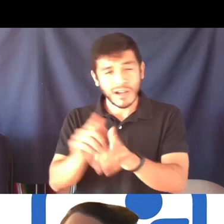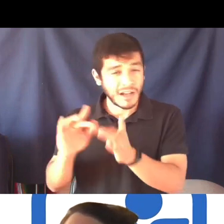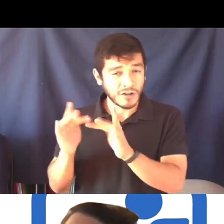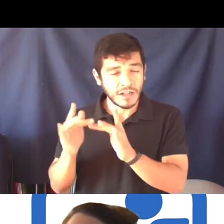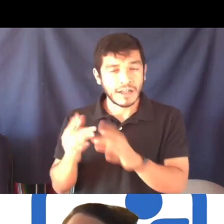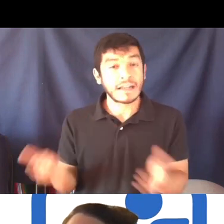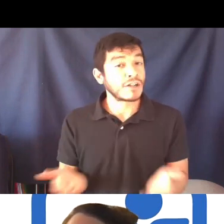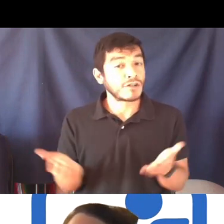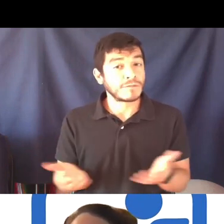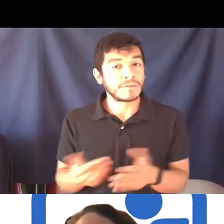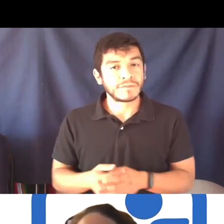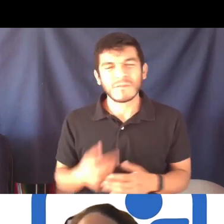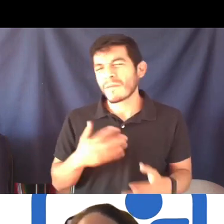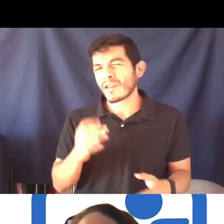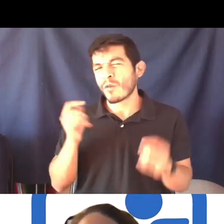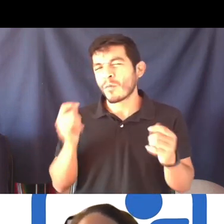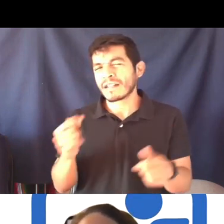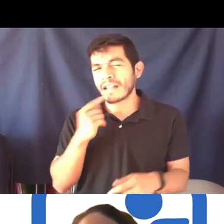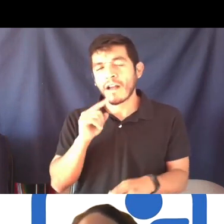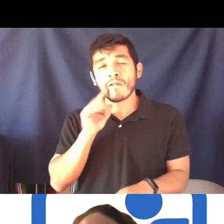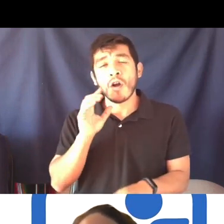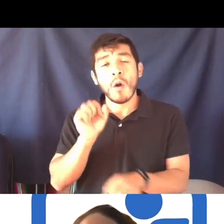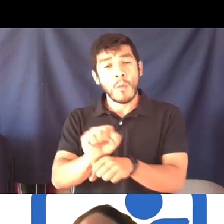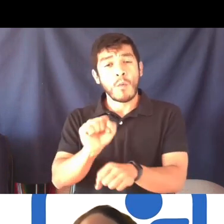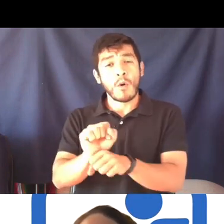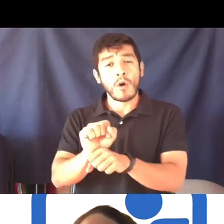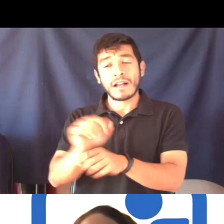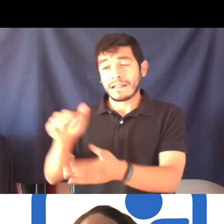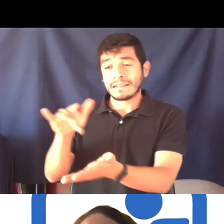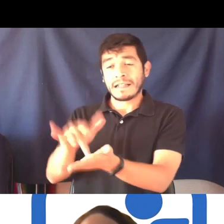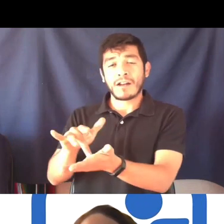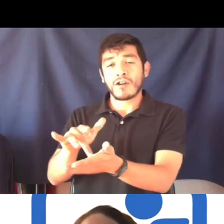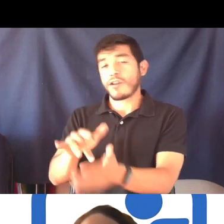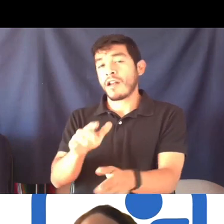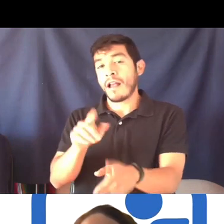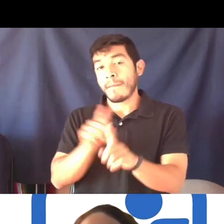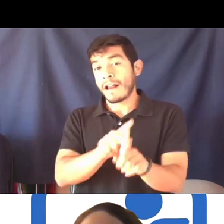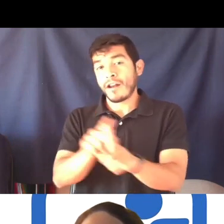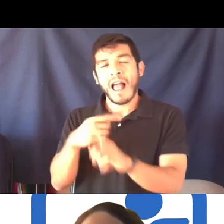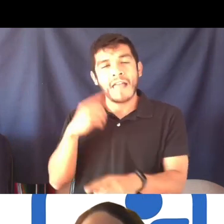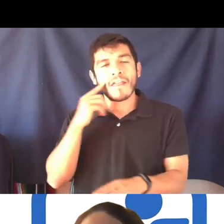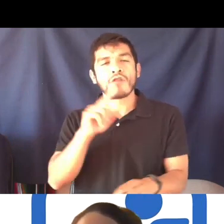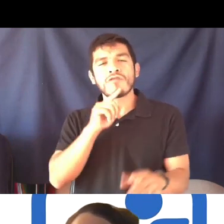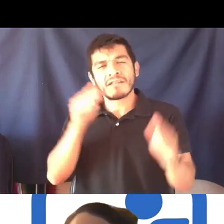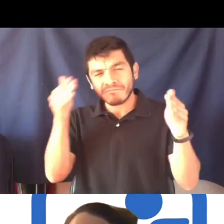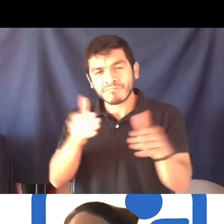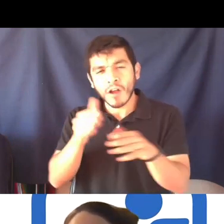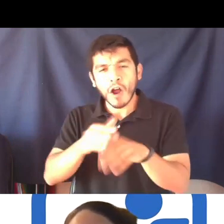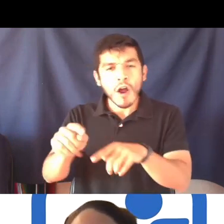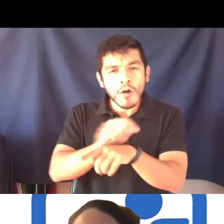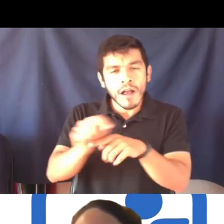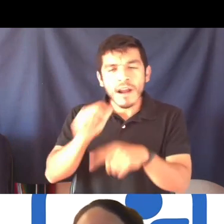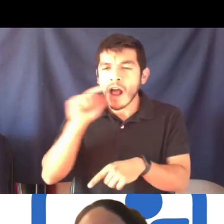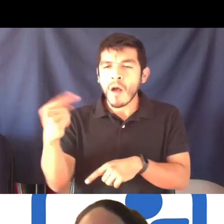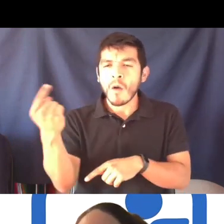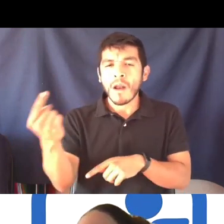say, for workforce mentoring, I think really emphasizing training of not only